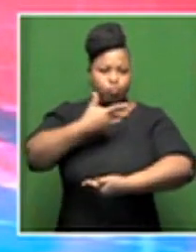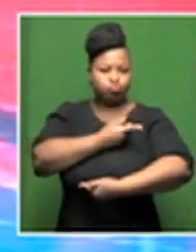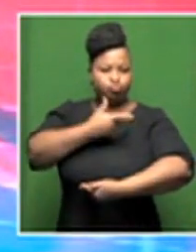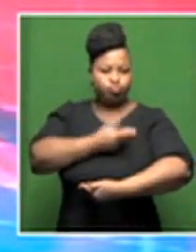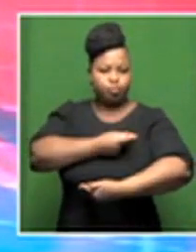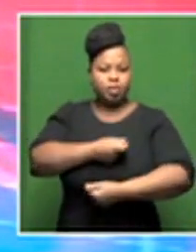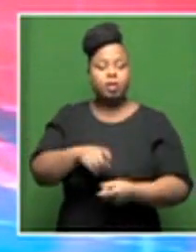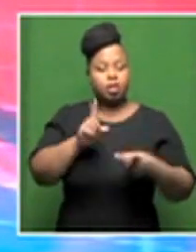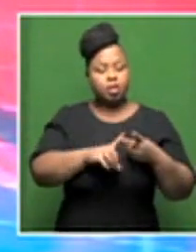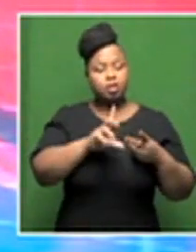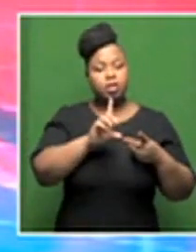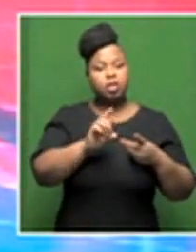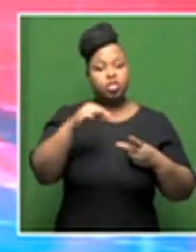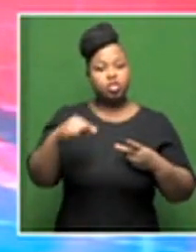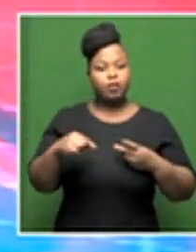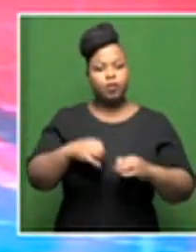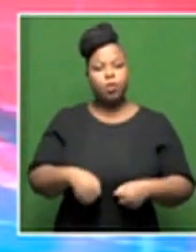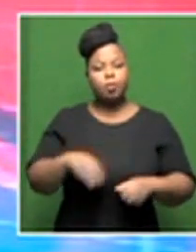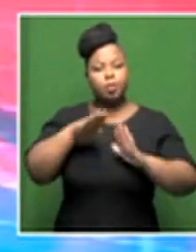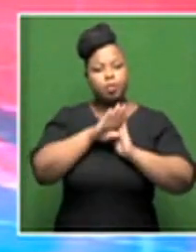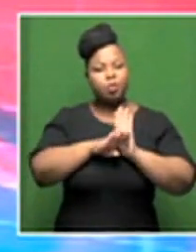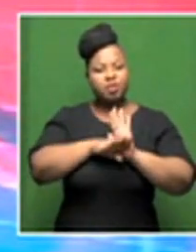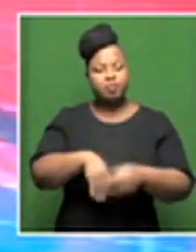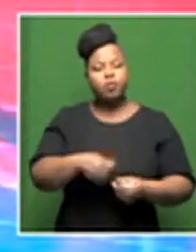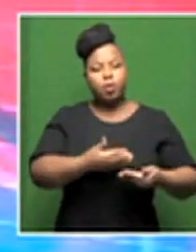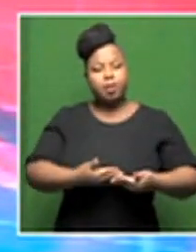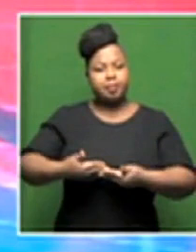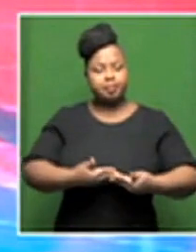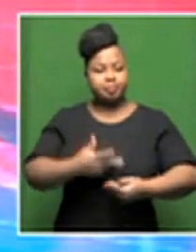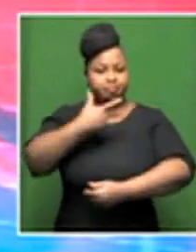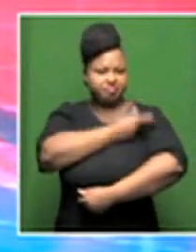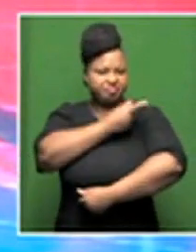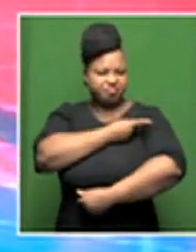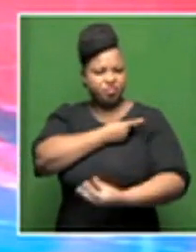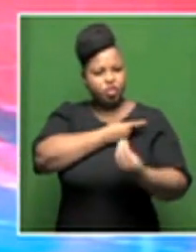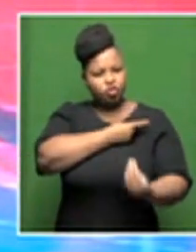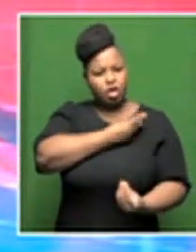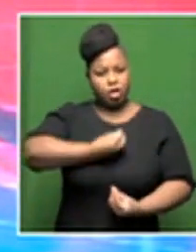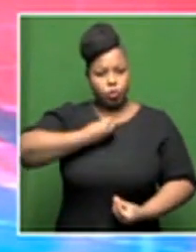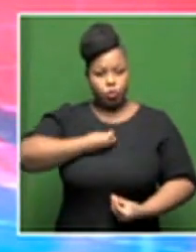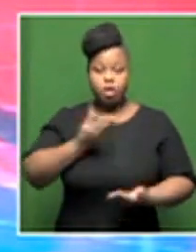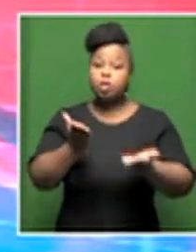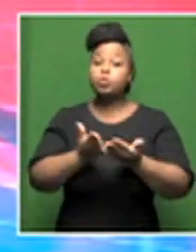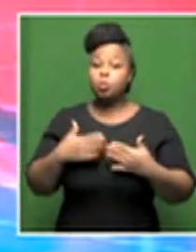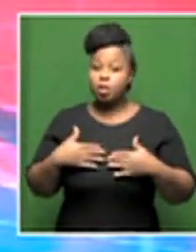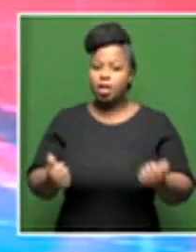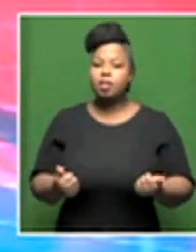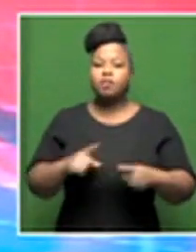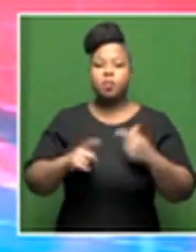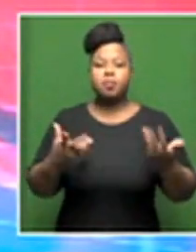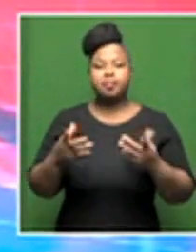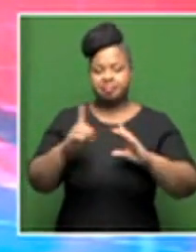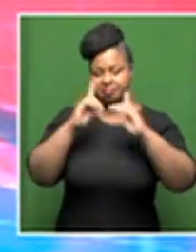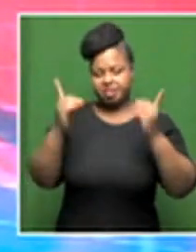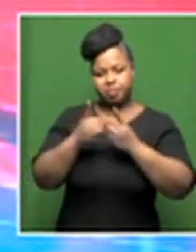to Deputy Director for the expanded program on immunization, child, youth, and school health from the